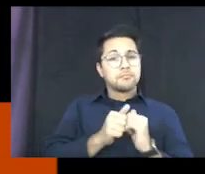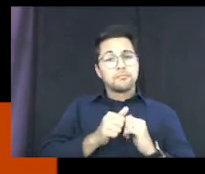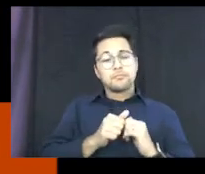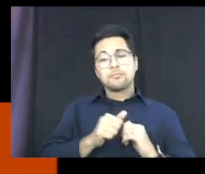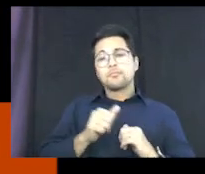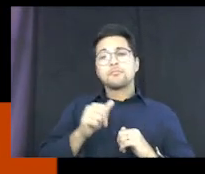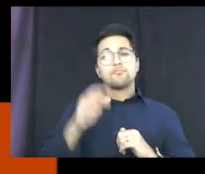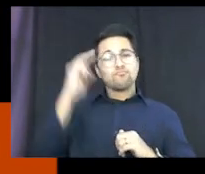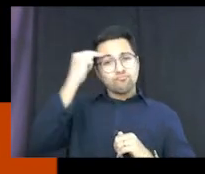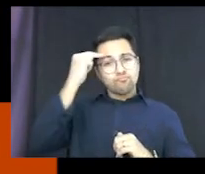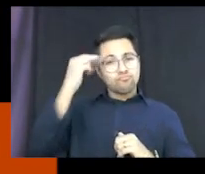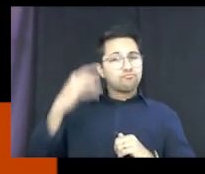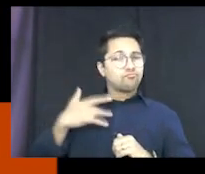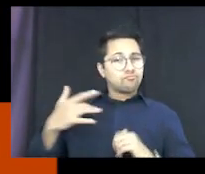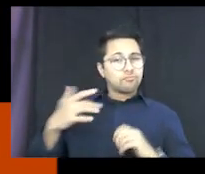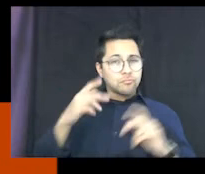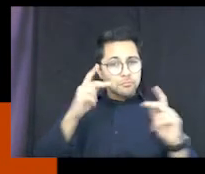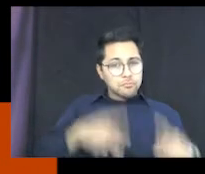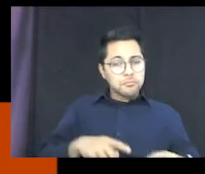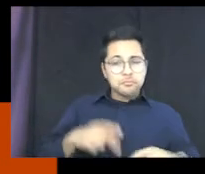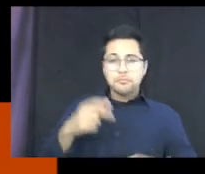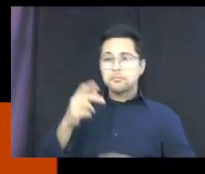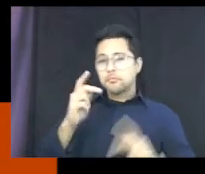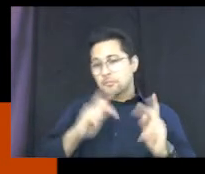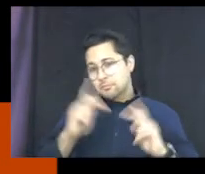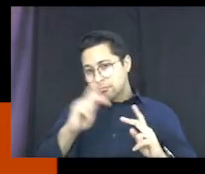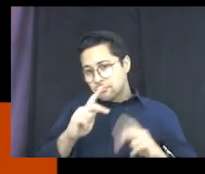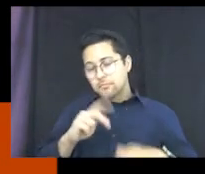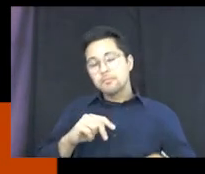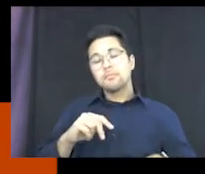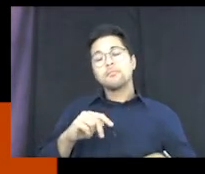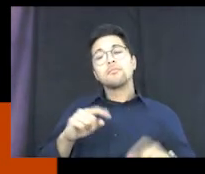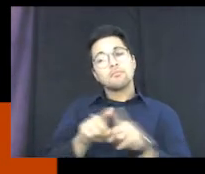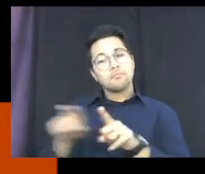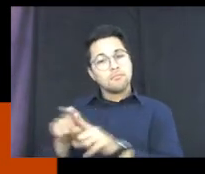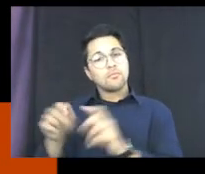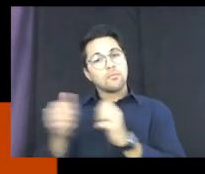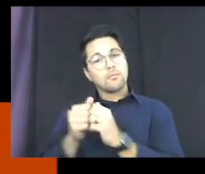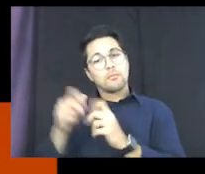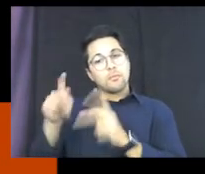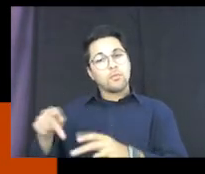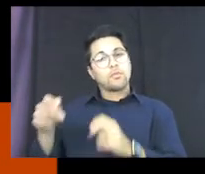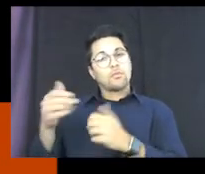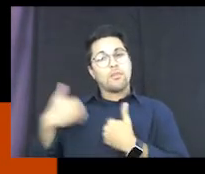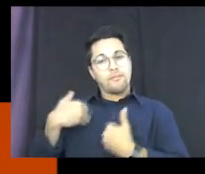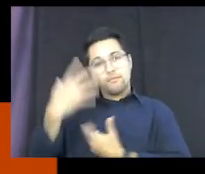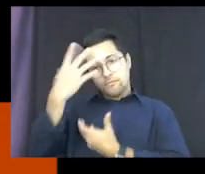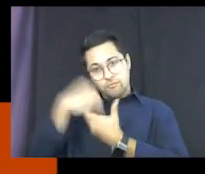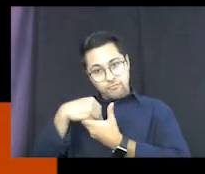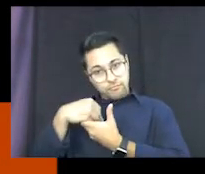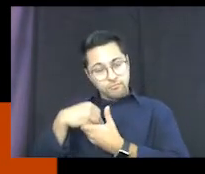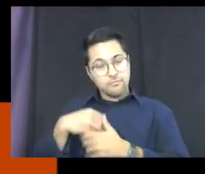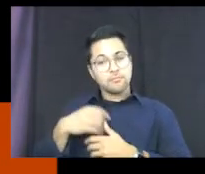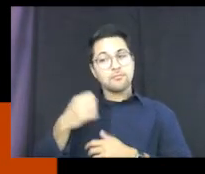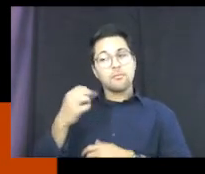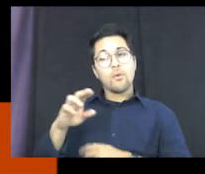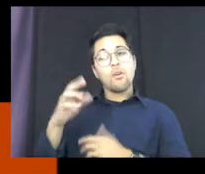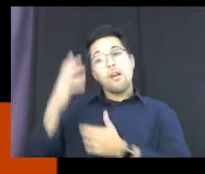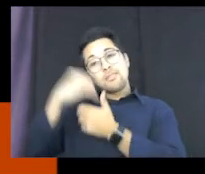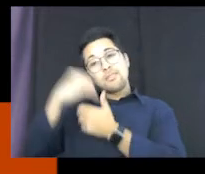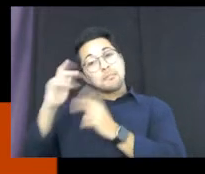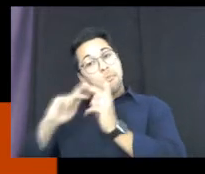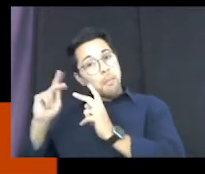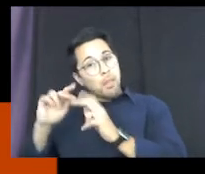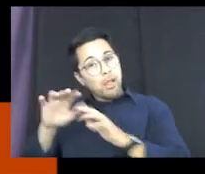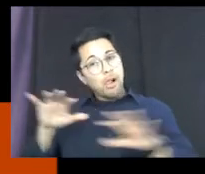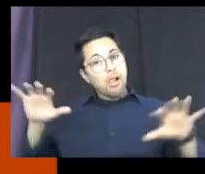neurotypical person or neurotypical people alongside a person with autism or autistic people who perform